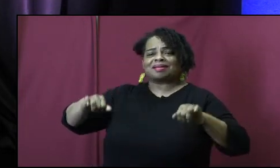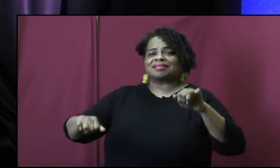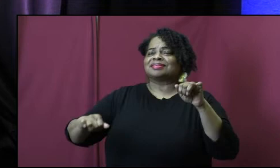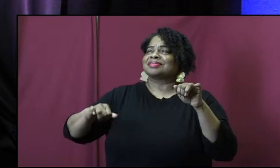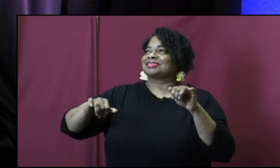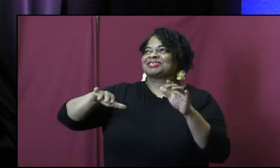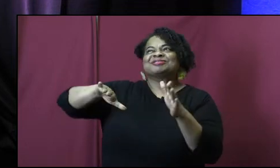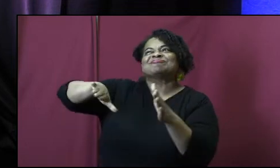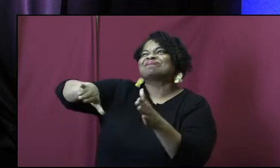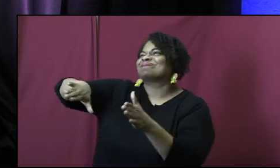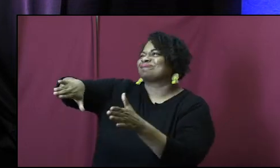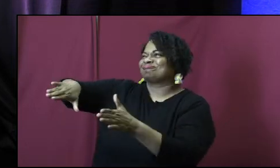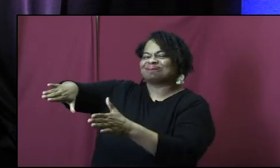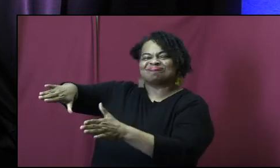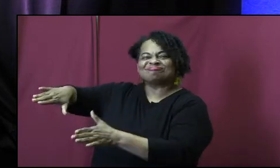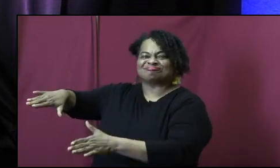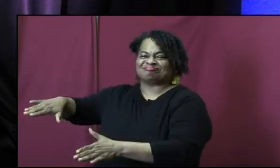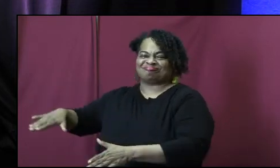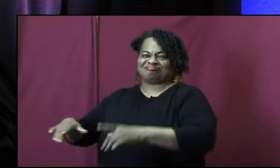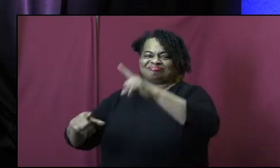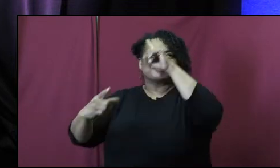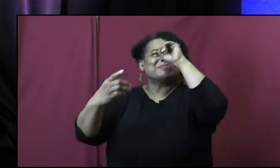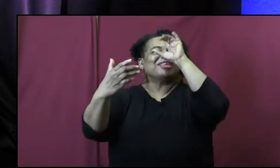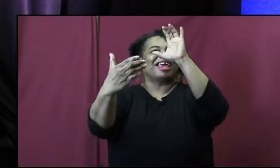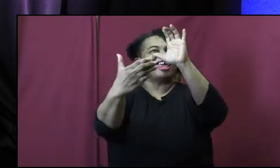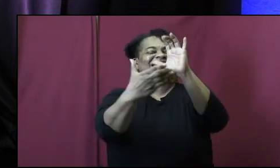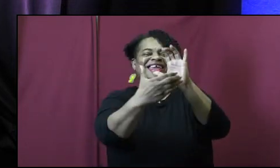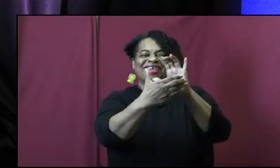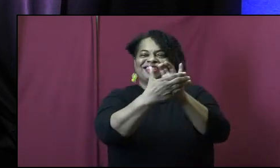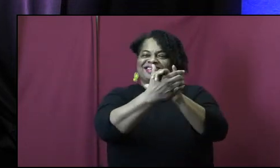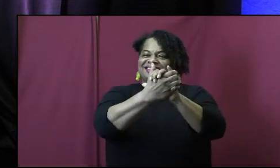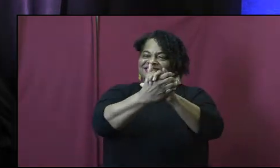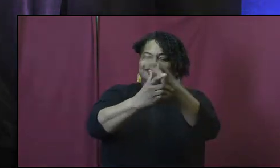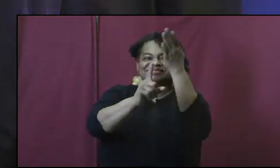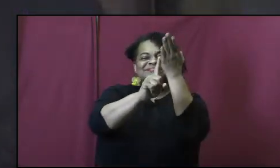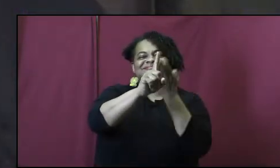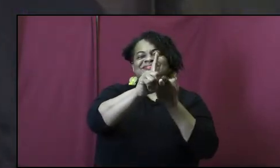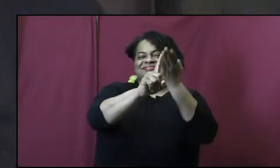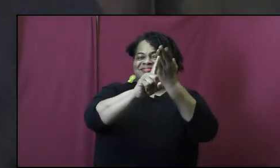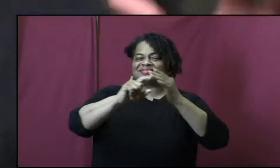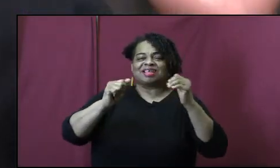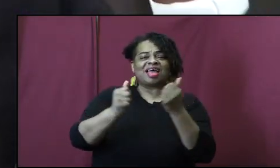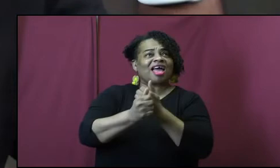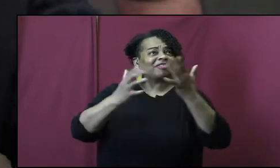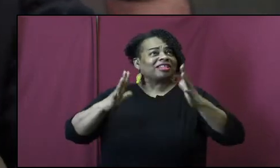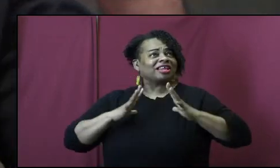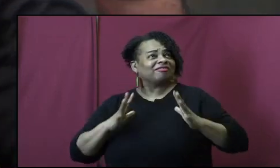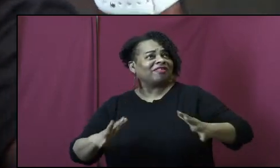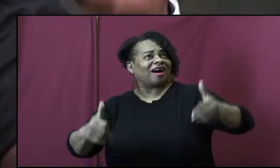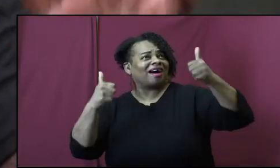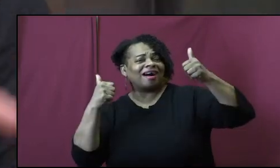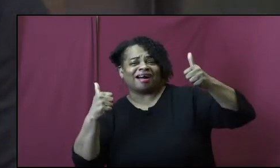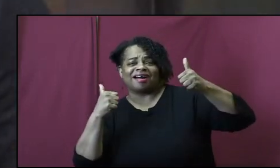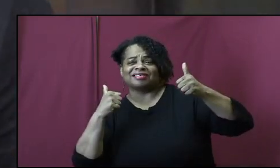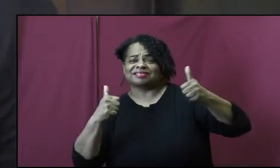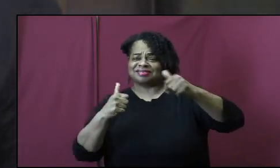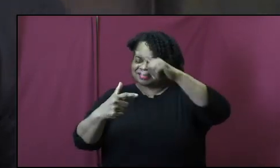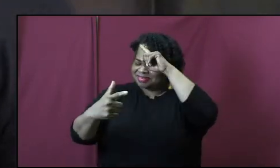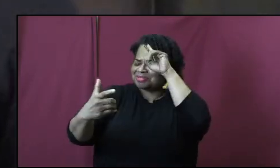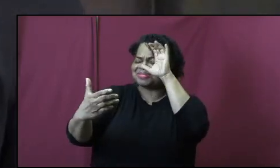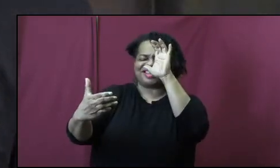it when you tell me everything will be just fine. Just lay your hands on